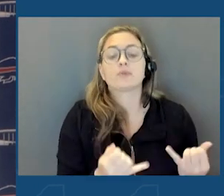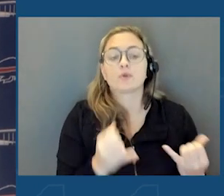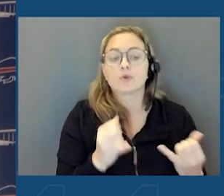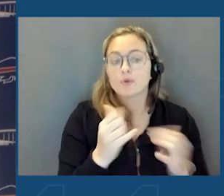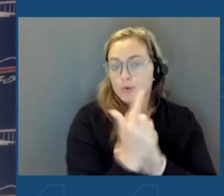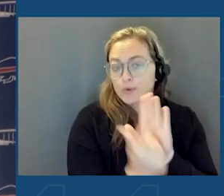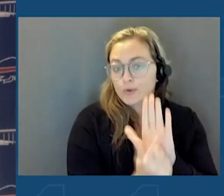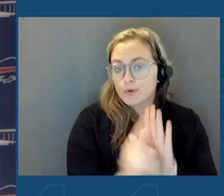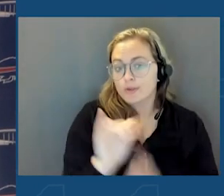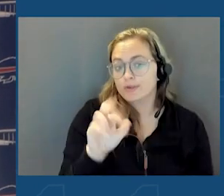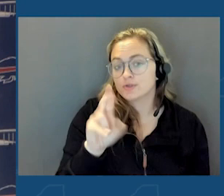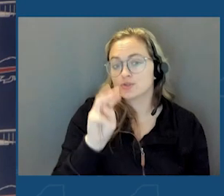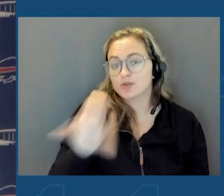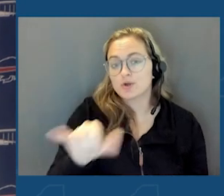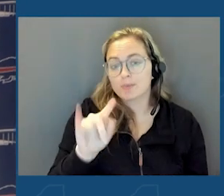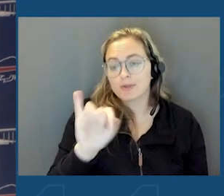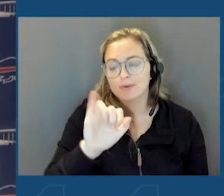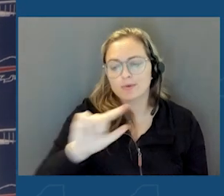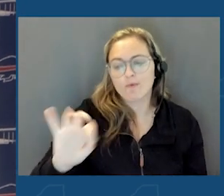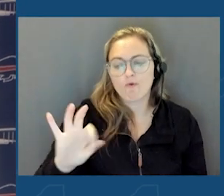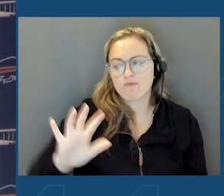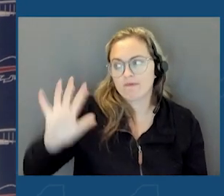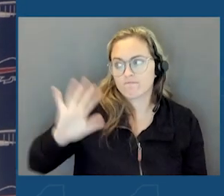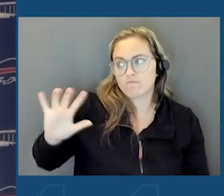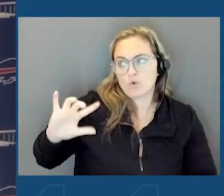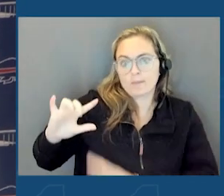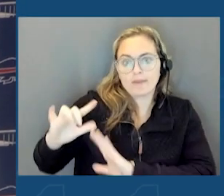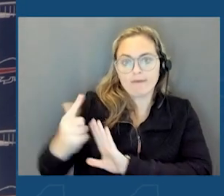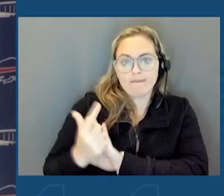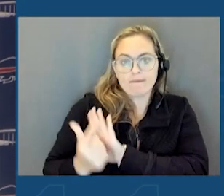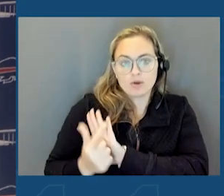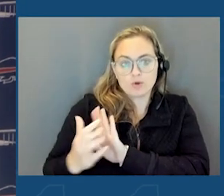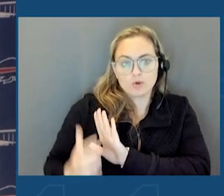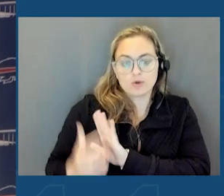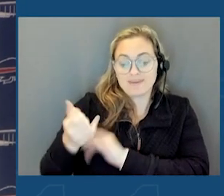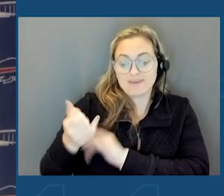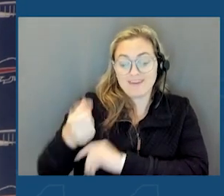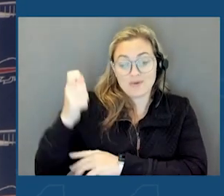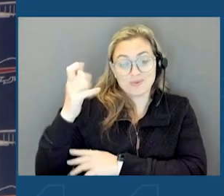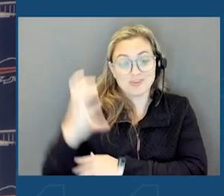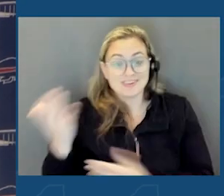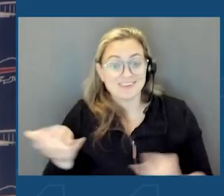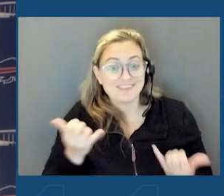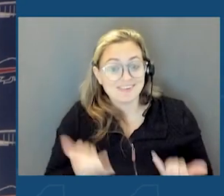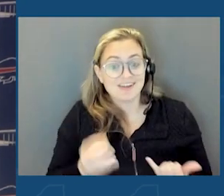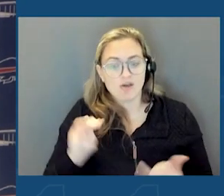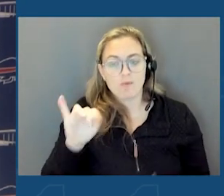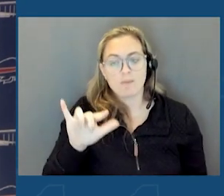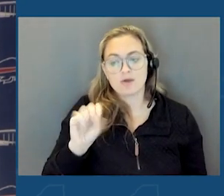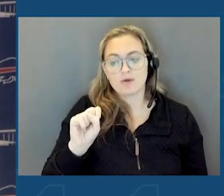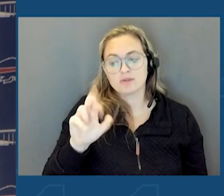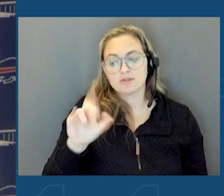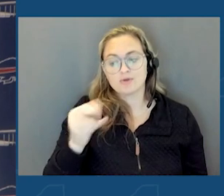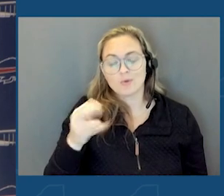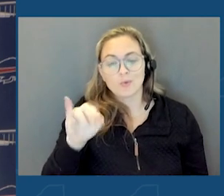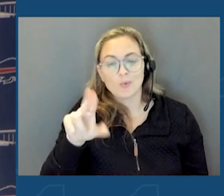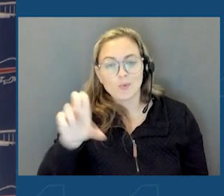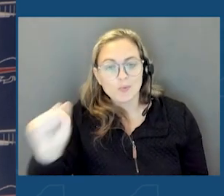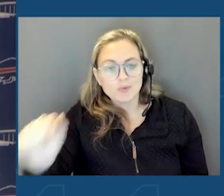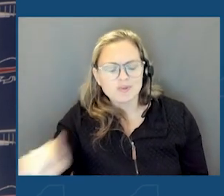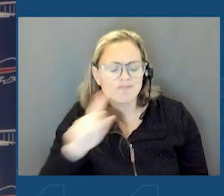Toth, and our former county attorney, who is now a judge, who's here today, Michael Saragusa, and their teams for their great